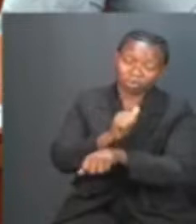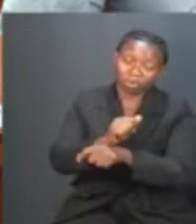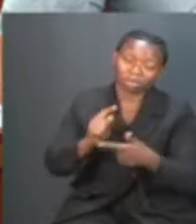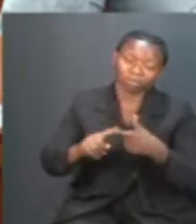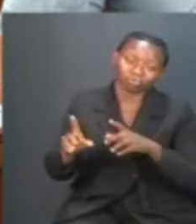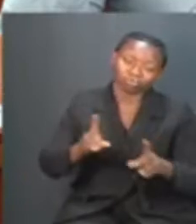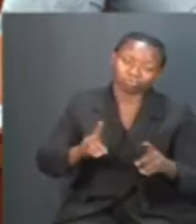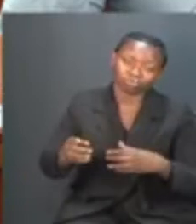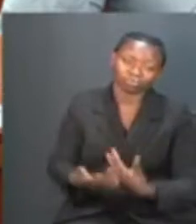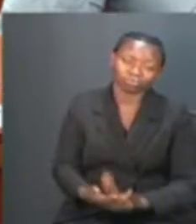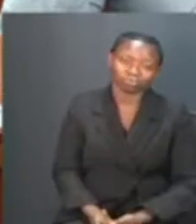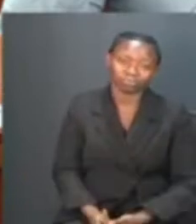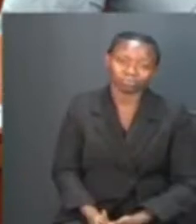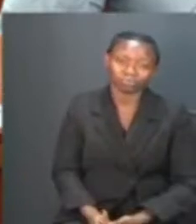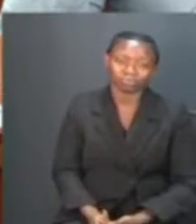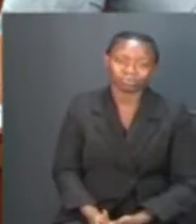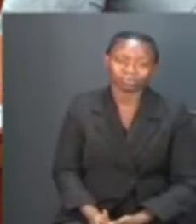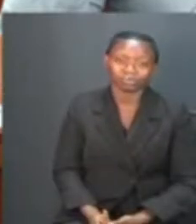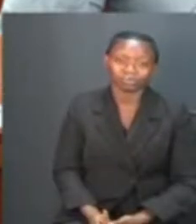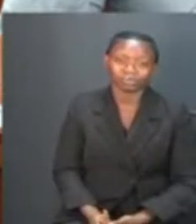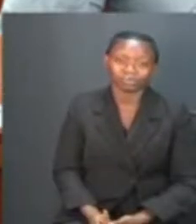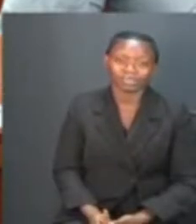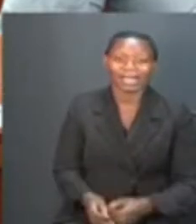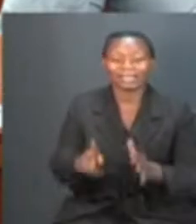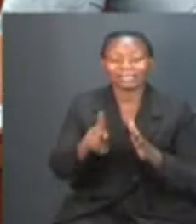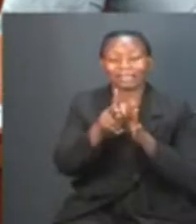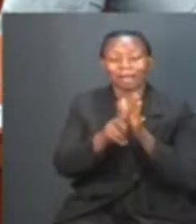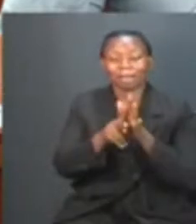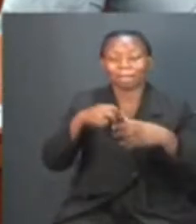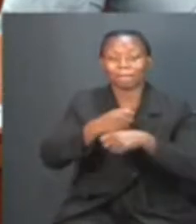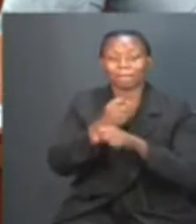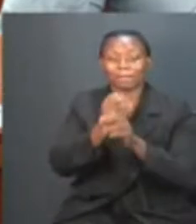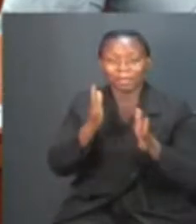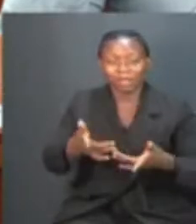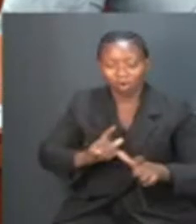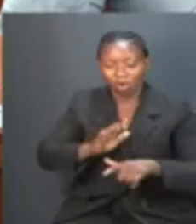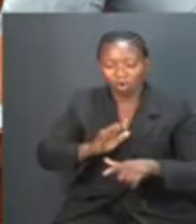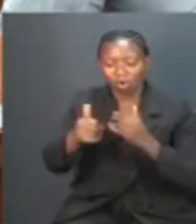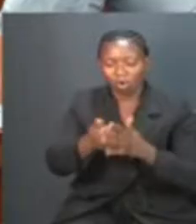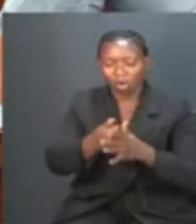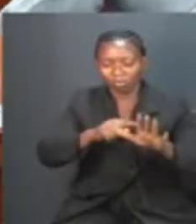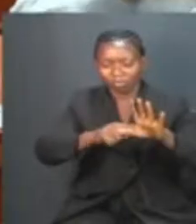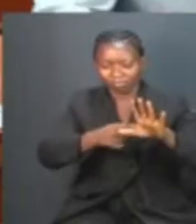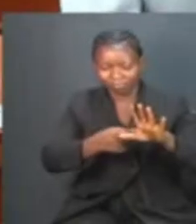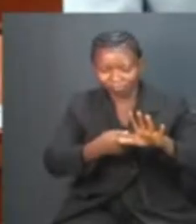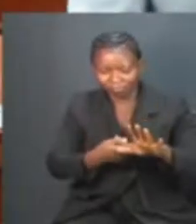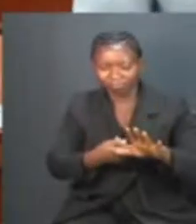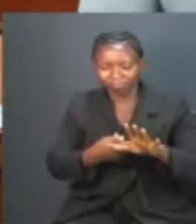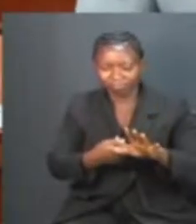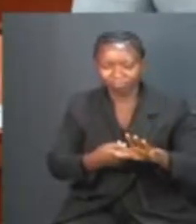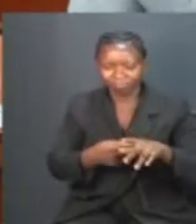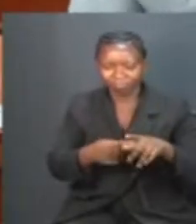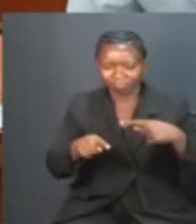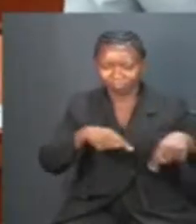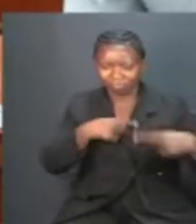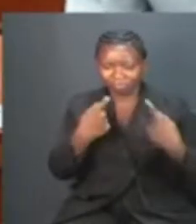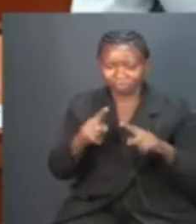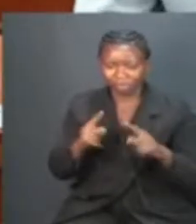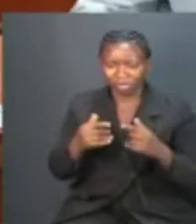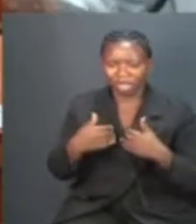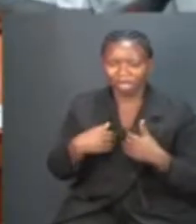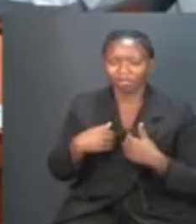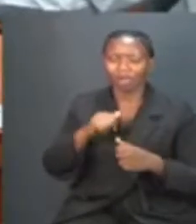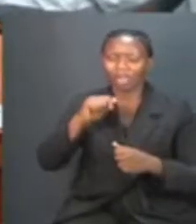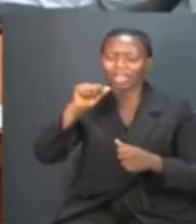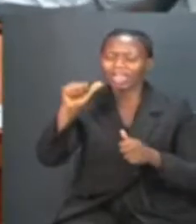employment. And so, as policymakers, let's begin to demand what we have always